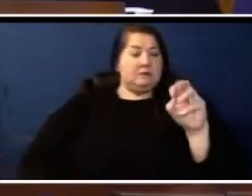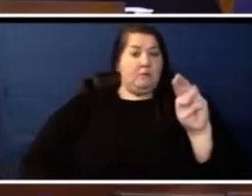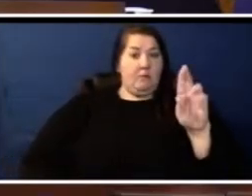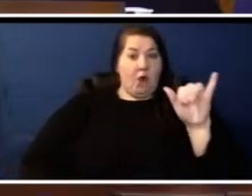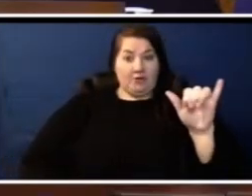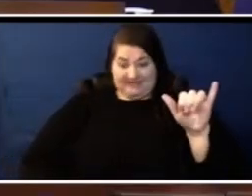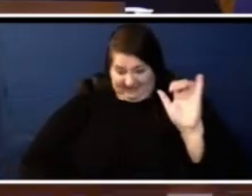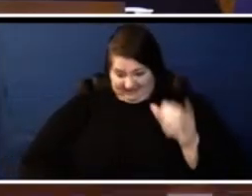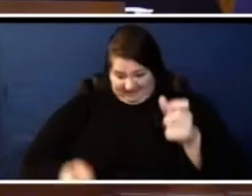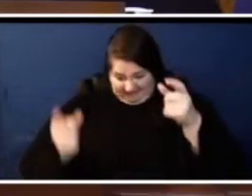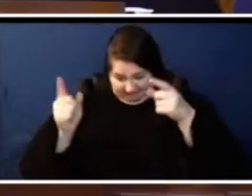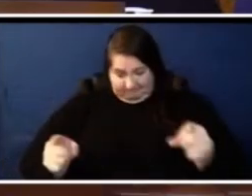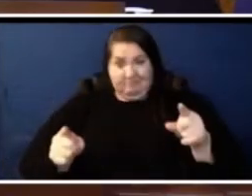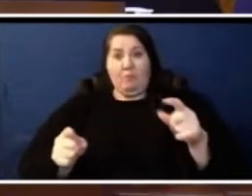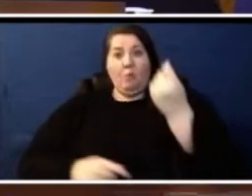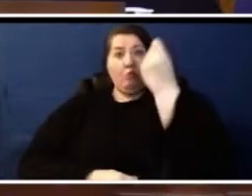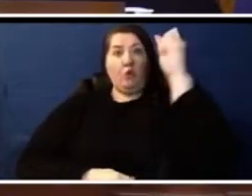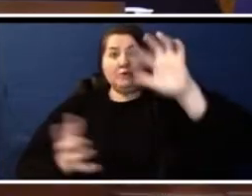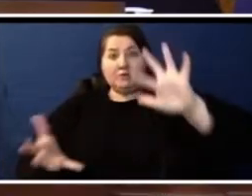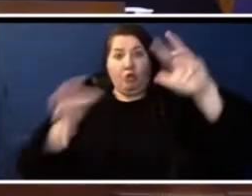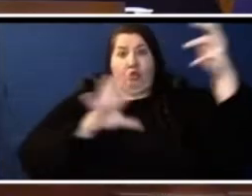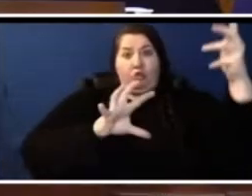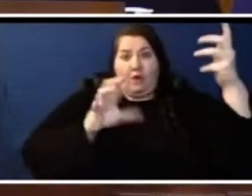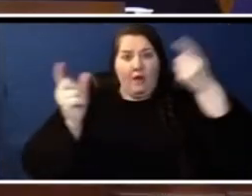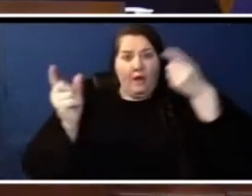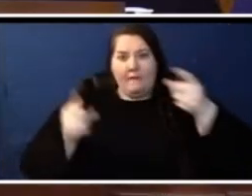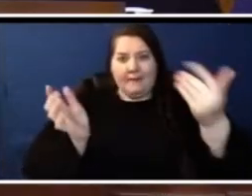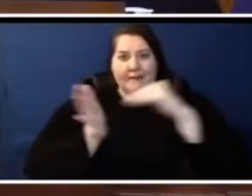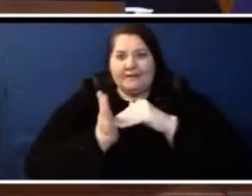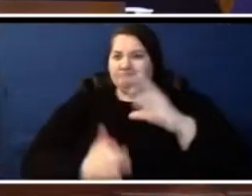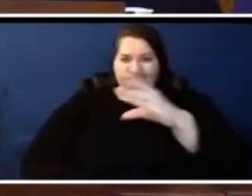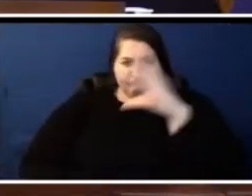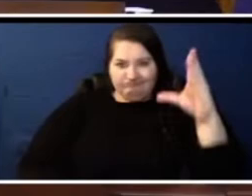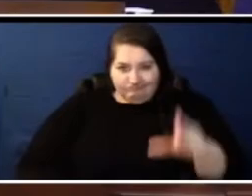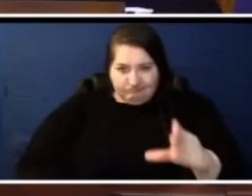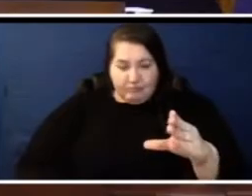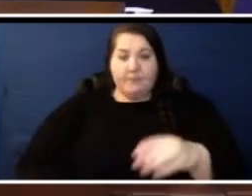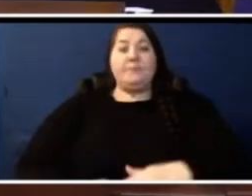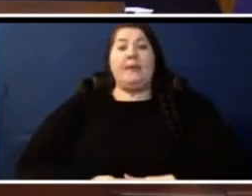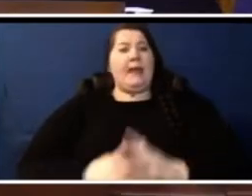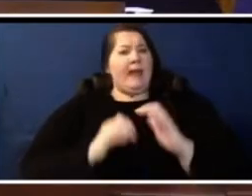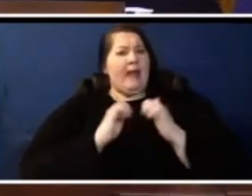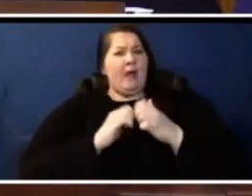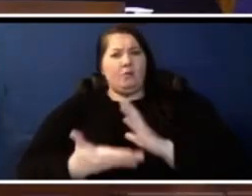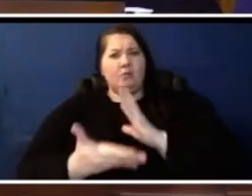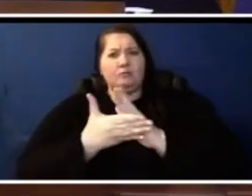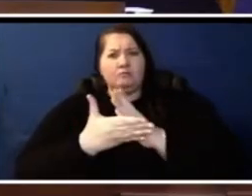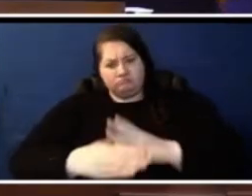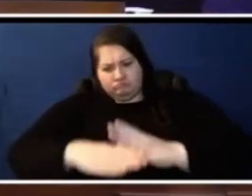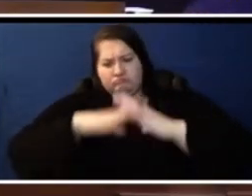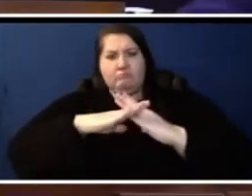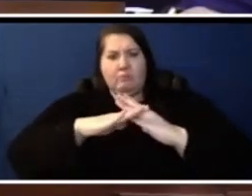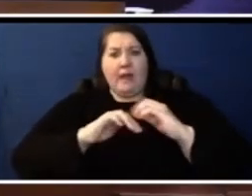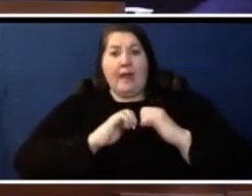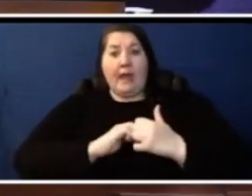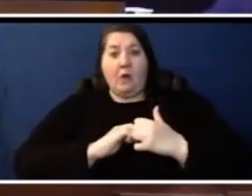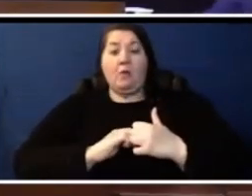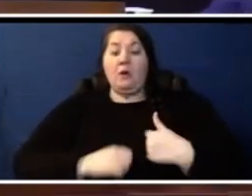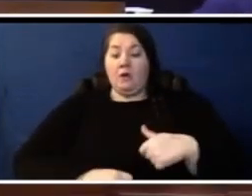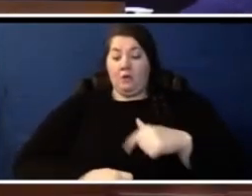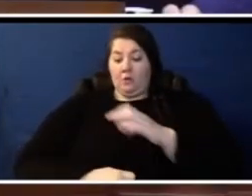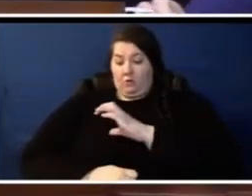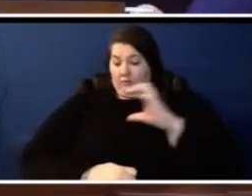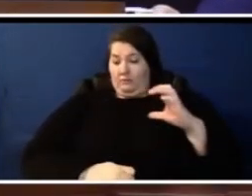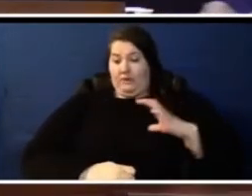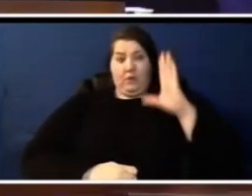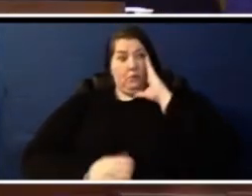again. How do we stop it? This committee will lay out a number of recommendations in its final